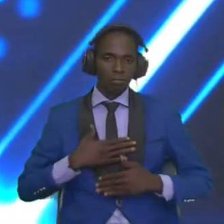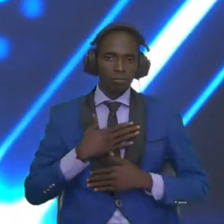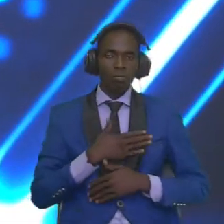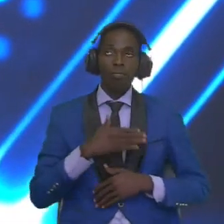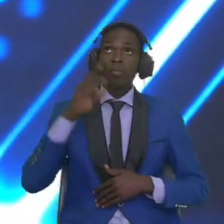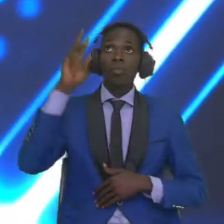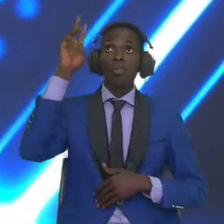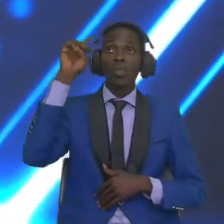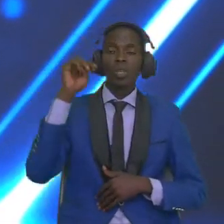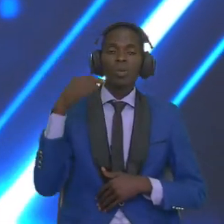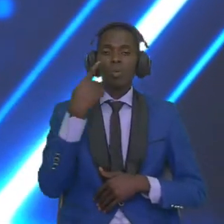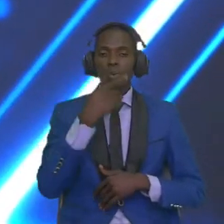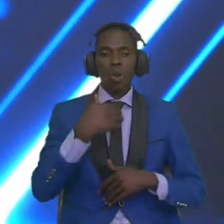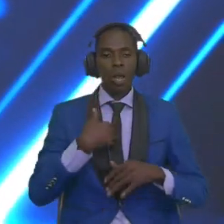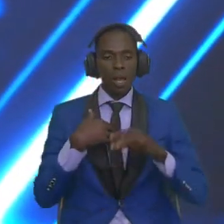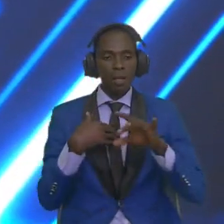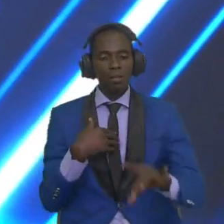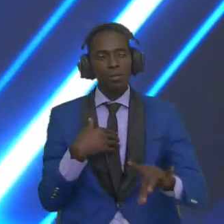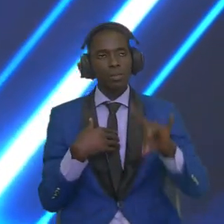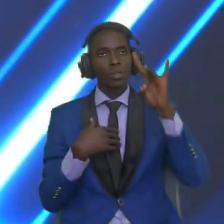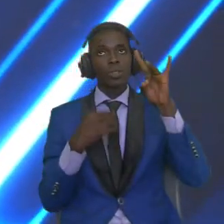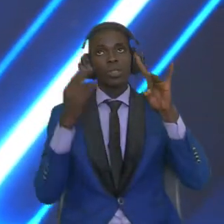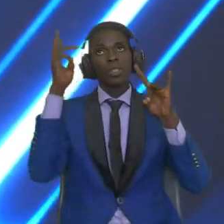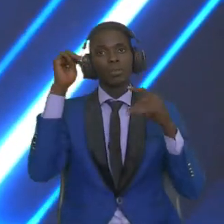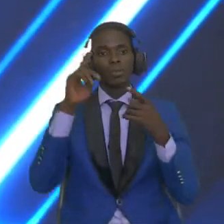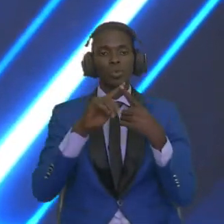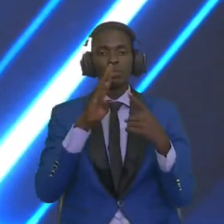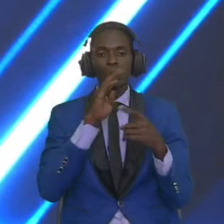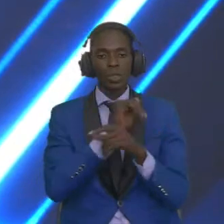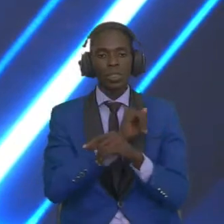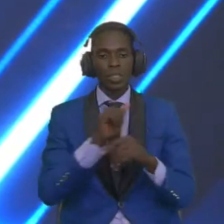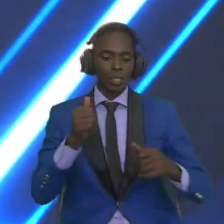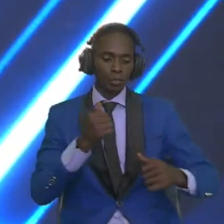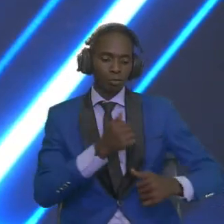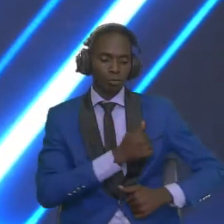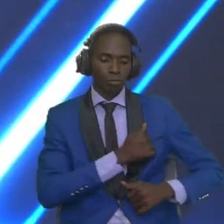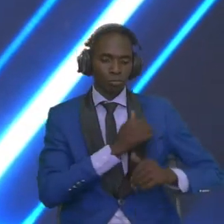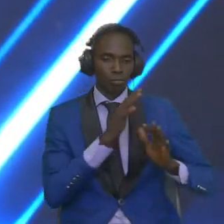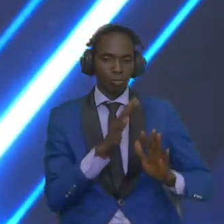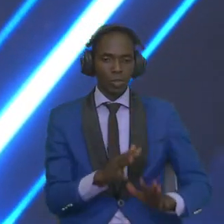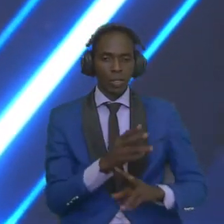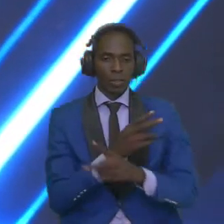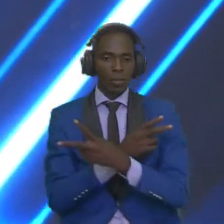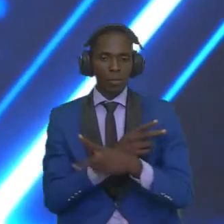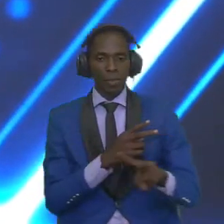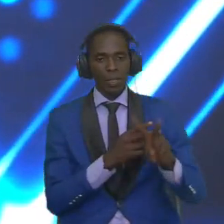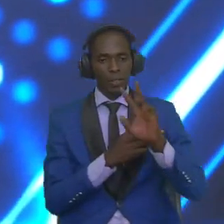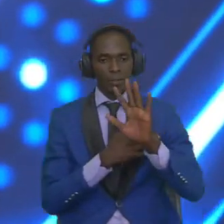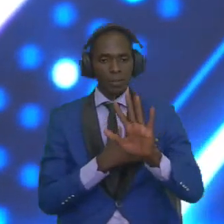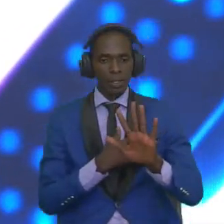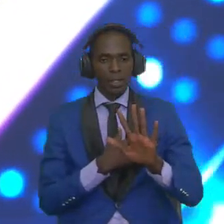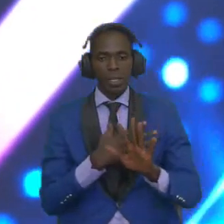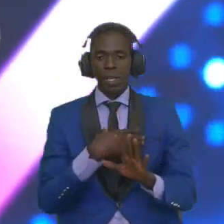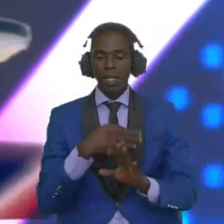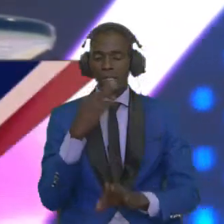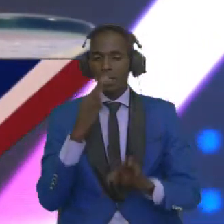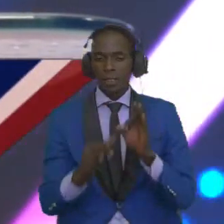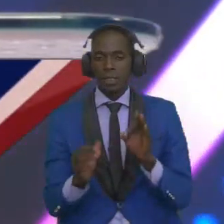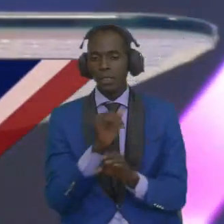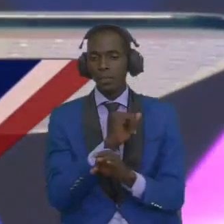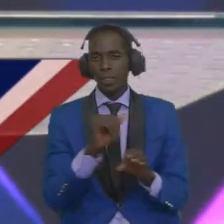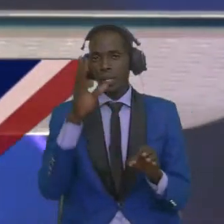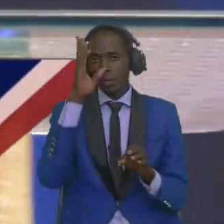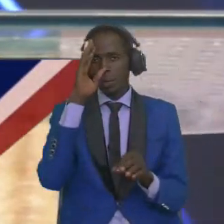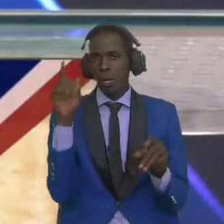has chosen him to be a soldier. Then in verse 5 it says, and if a man